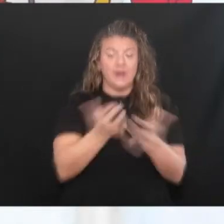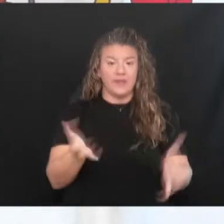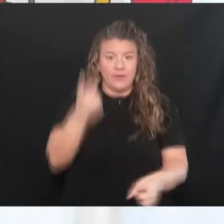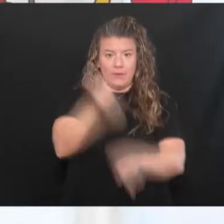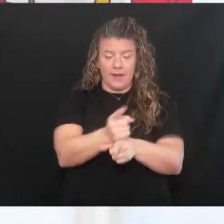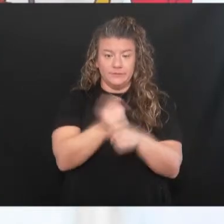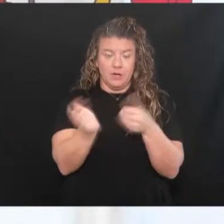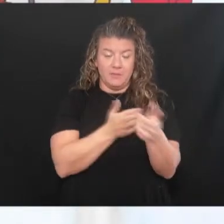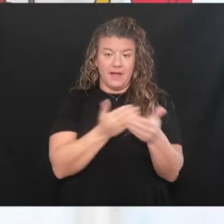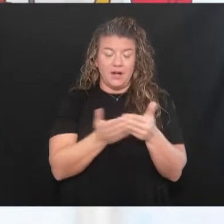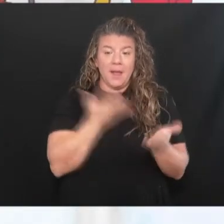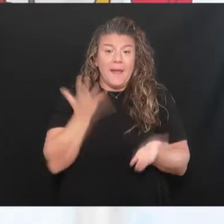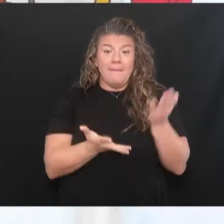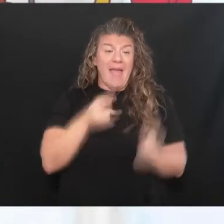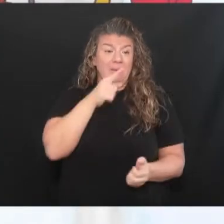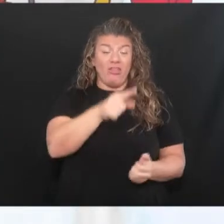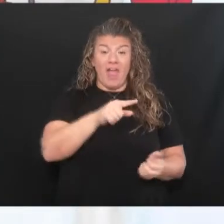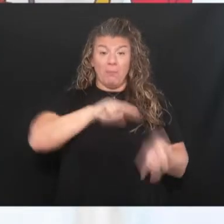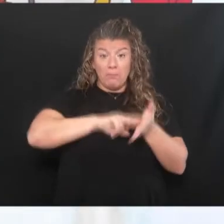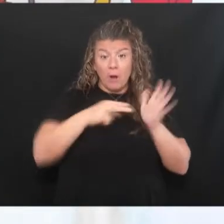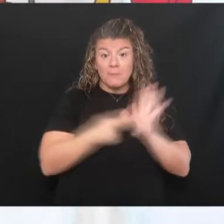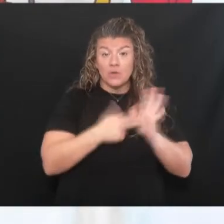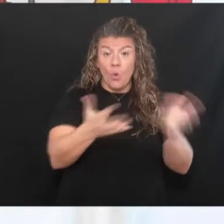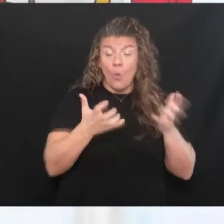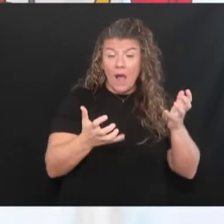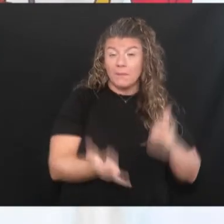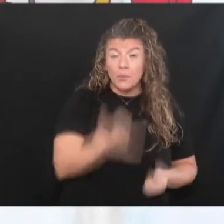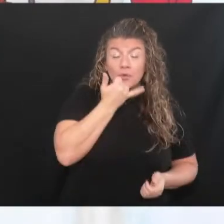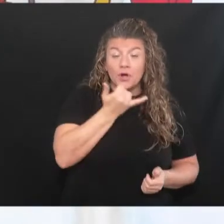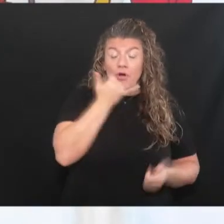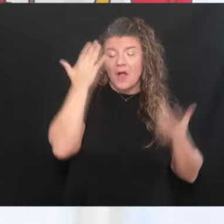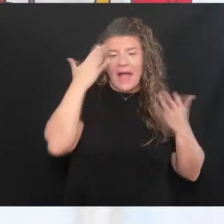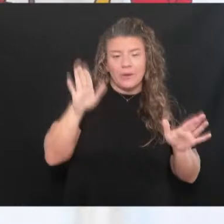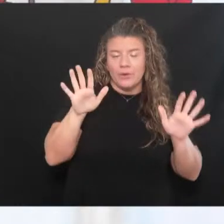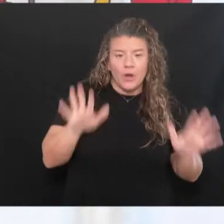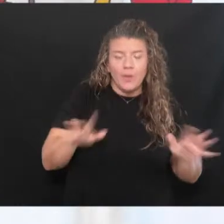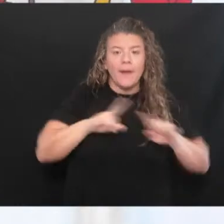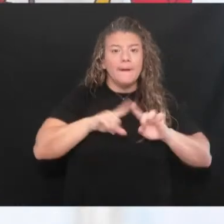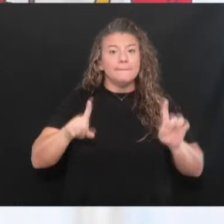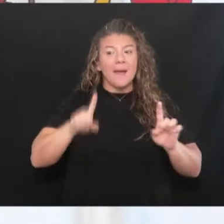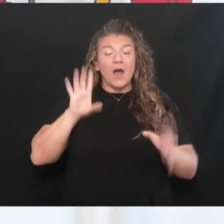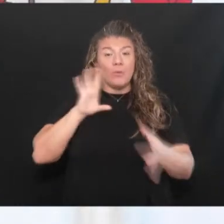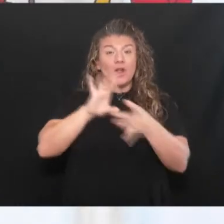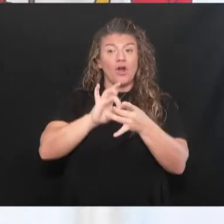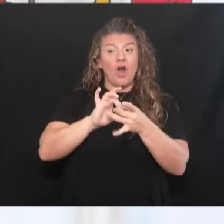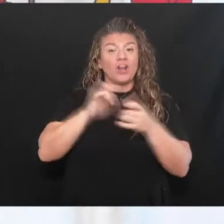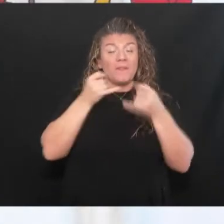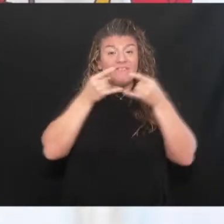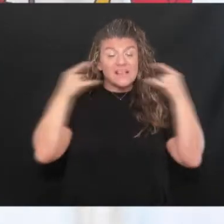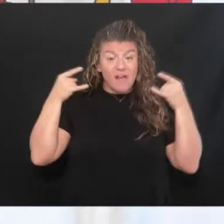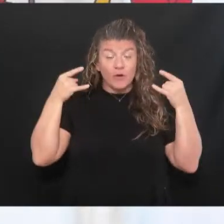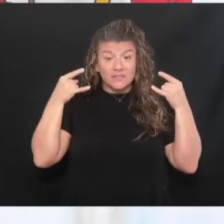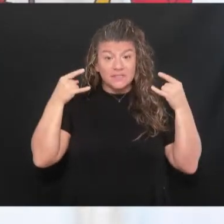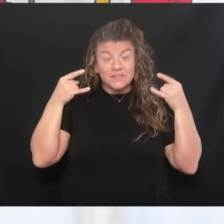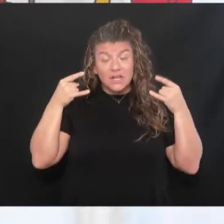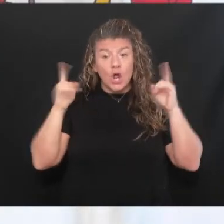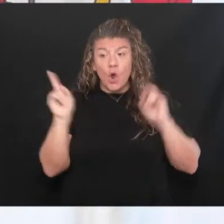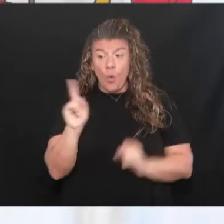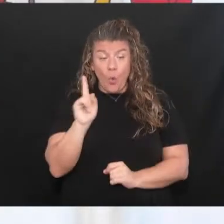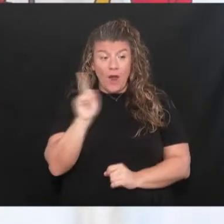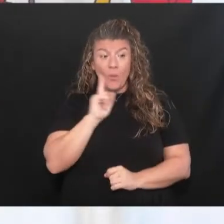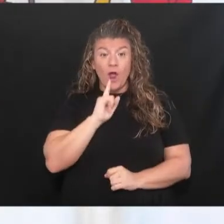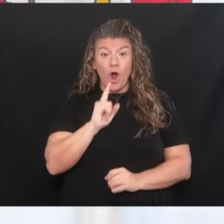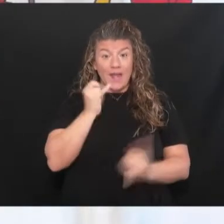they purposely are just trying to get it wrong. But in regard to the face coverings, where we are